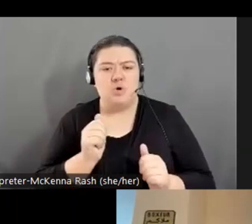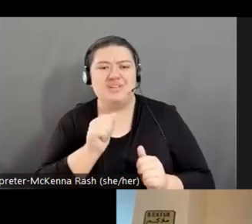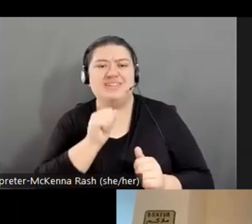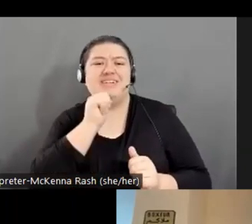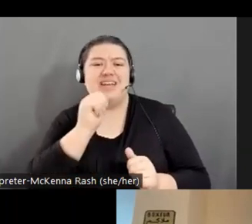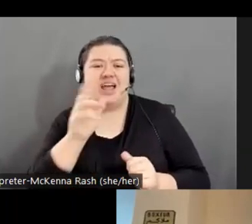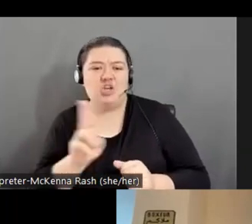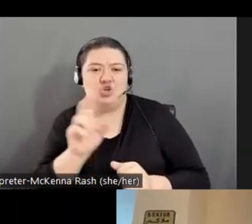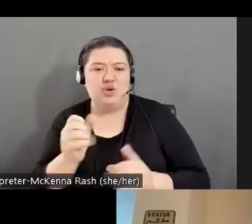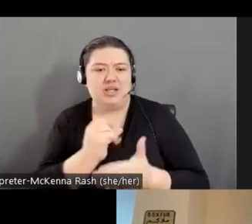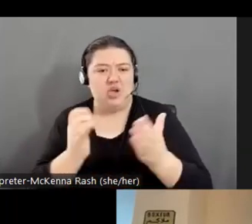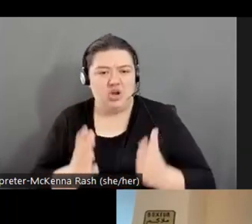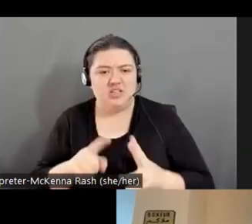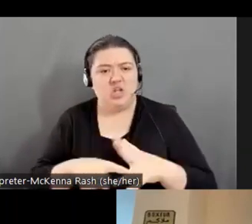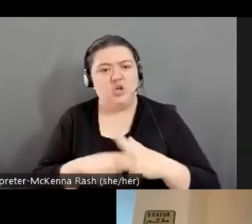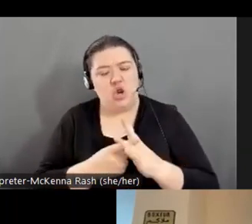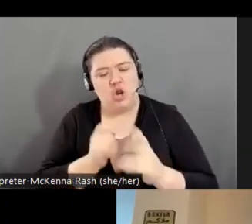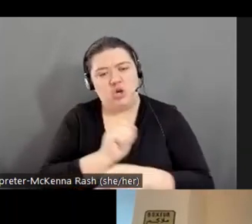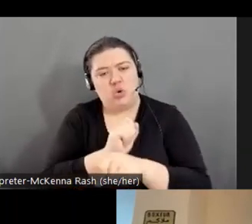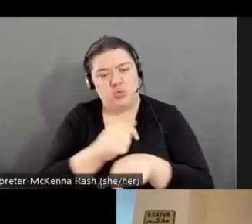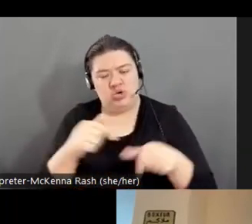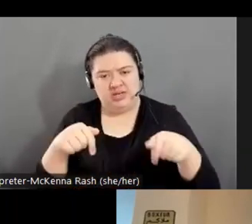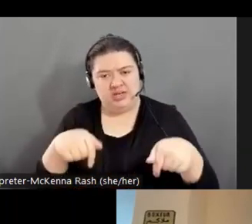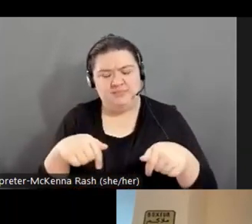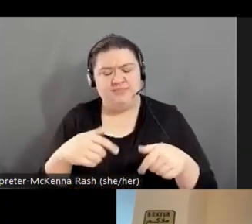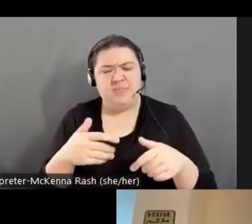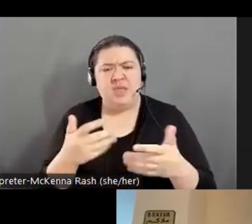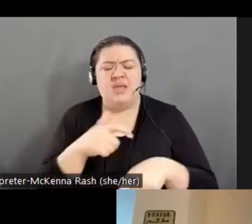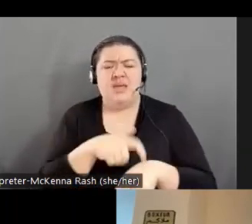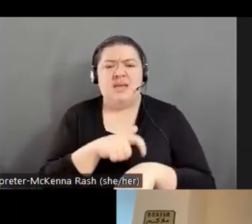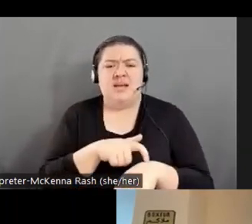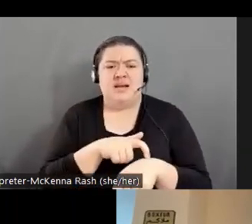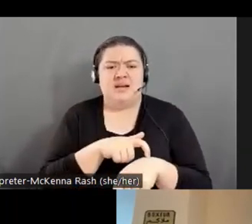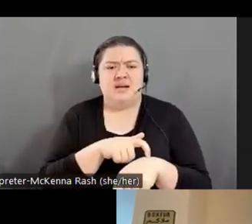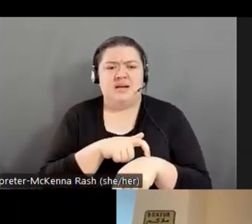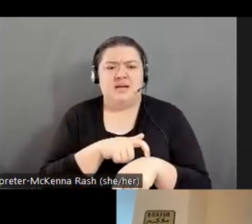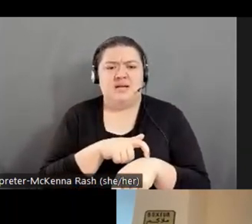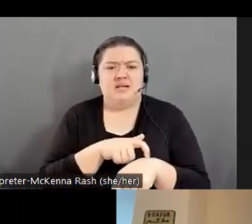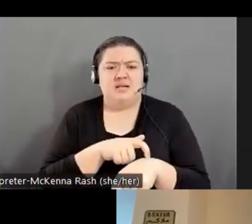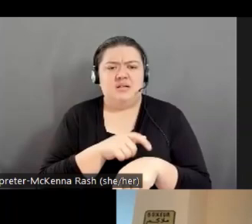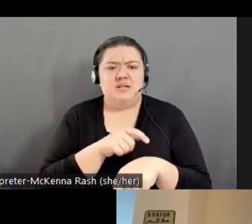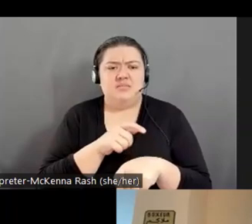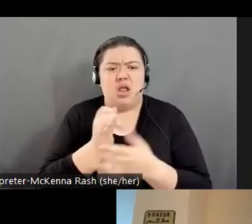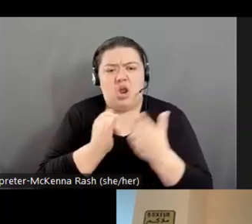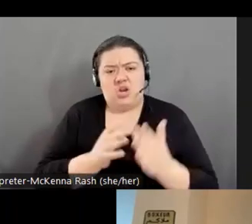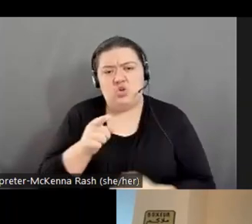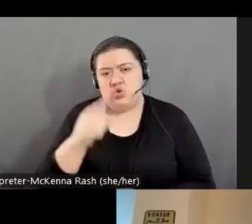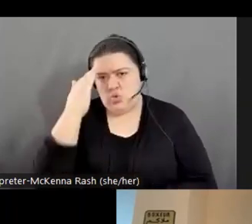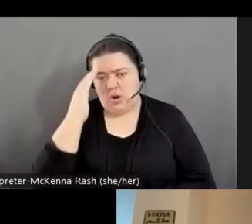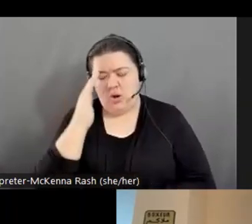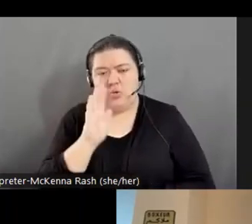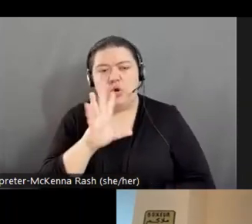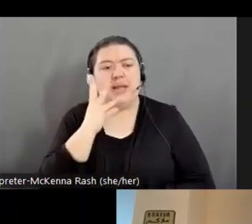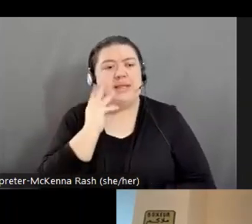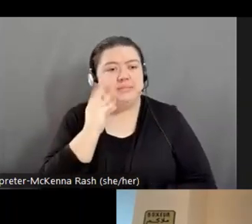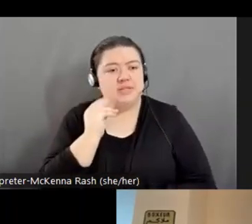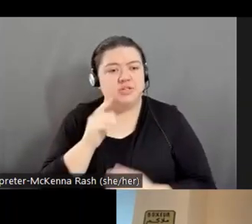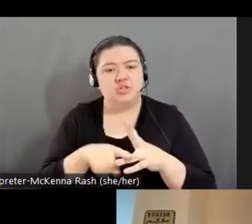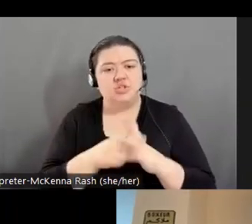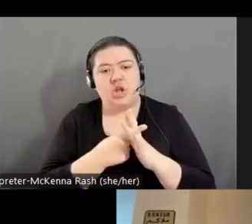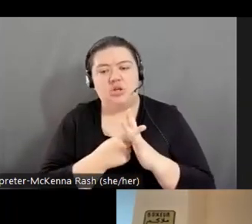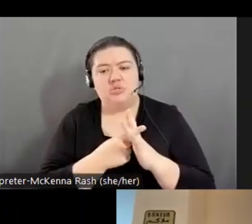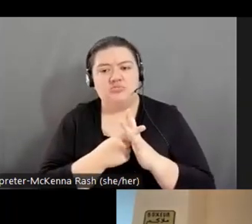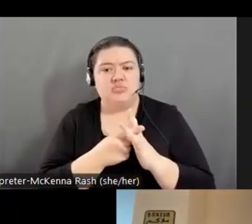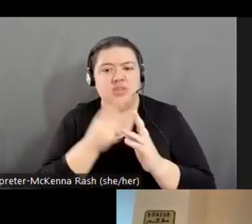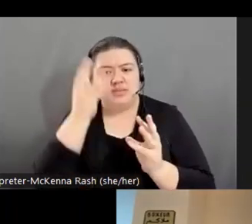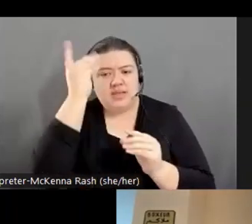artists who are starting to work here, like what's that point at which artists that you know or in your own experience start thinking in terms of like,